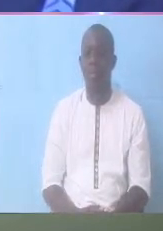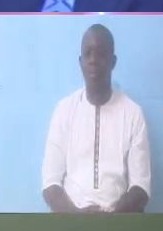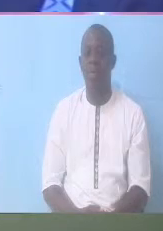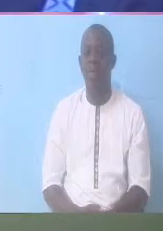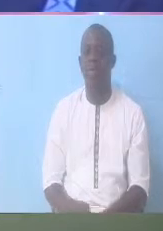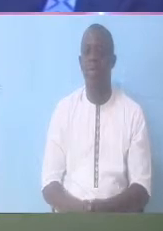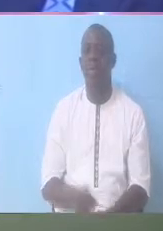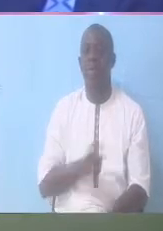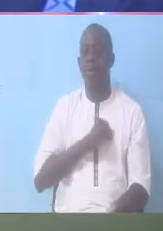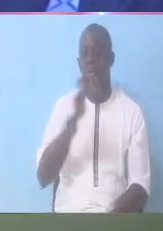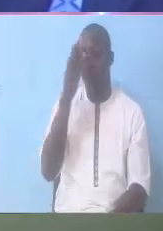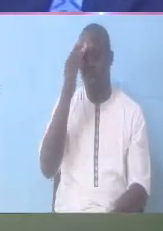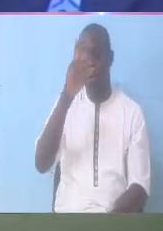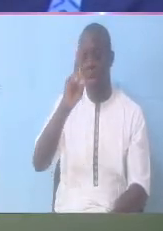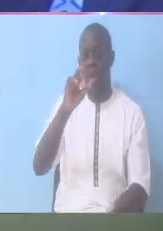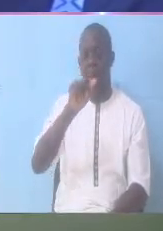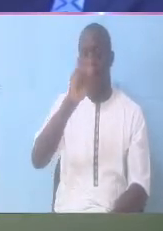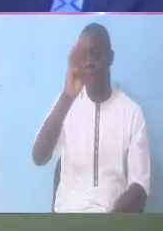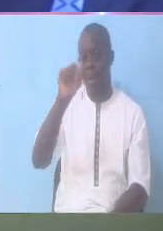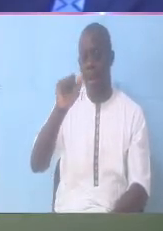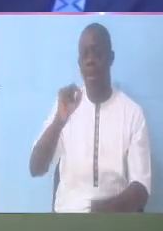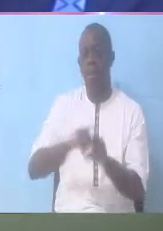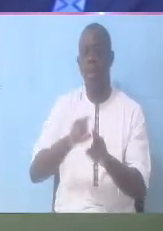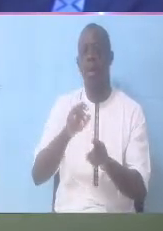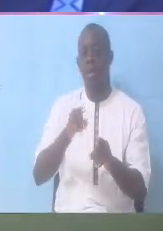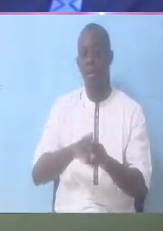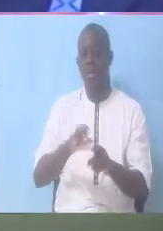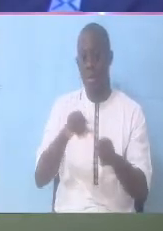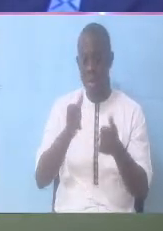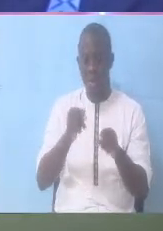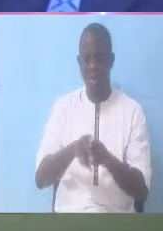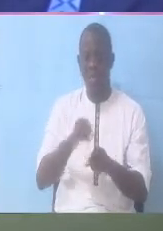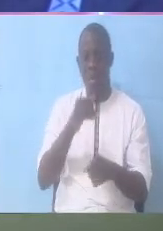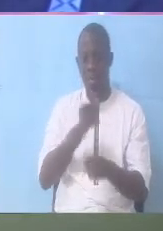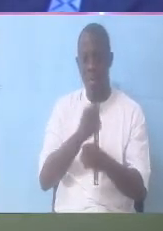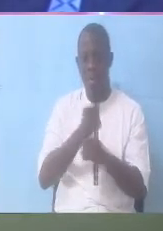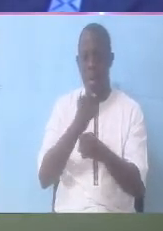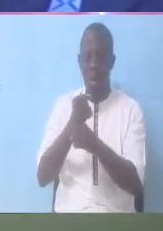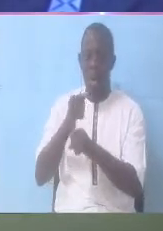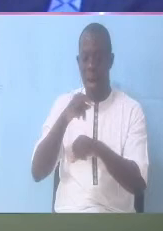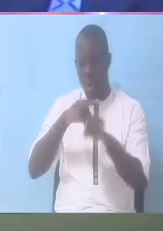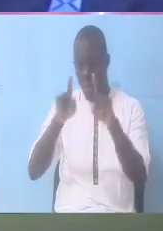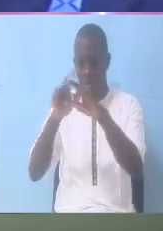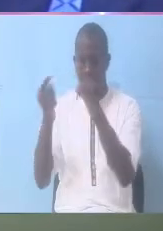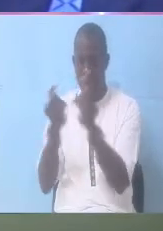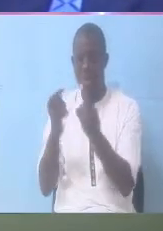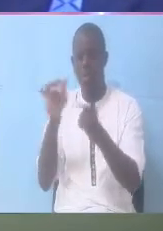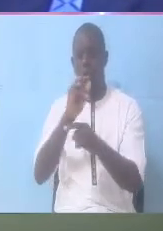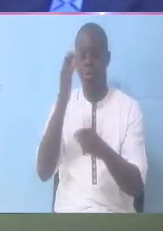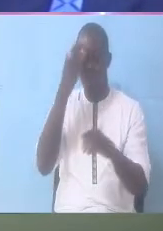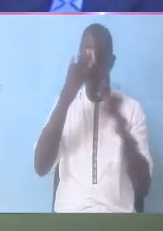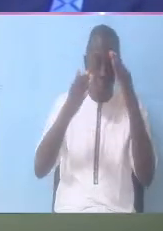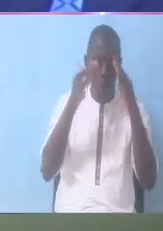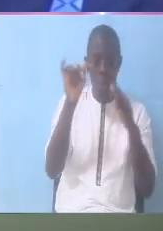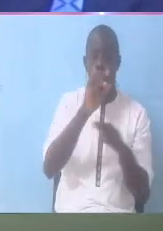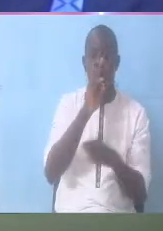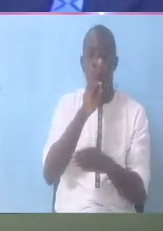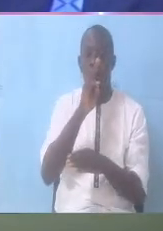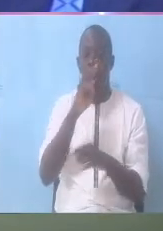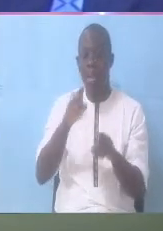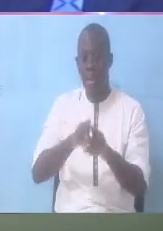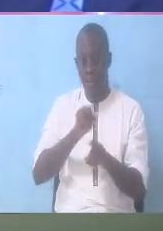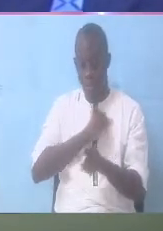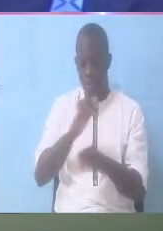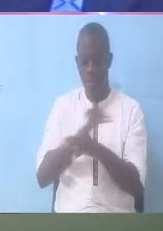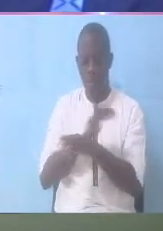And alonko Dababe dunkan ka dinka kuolu kono meni alonko wolebe keri notumo. So the best thing he could do was to